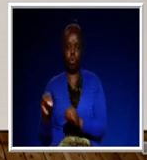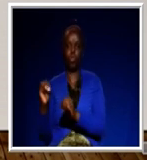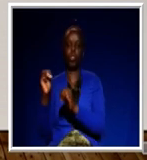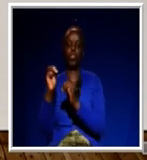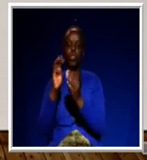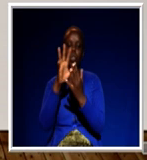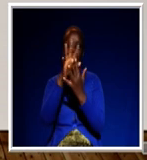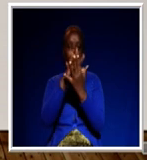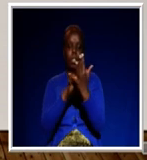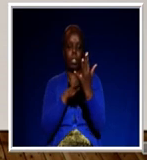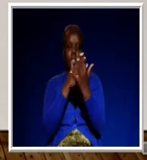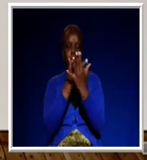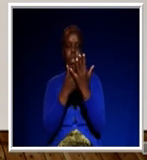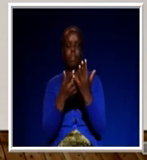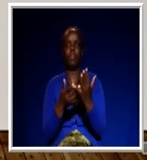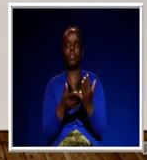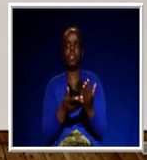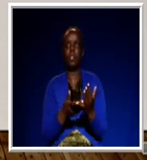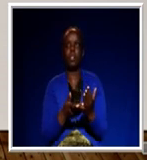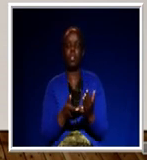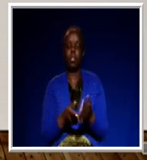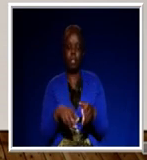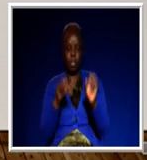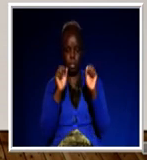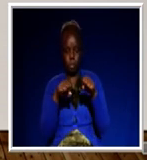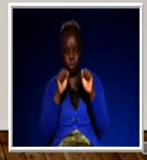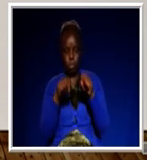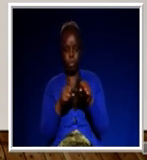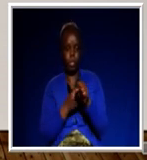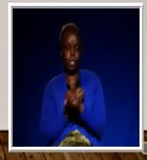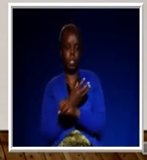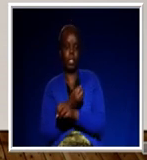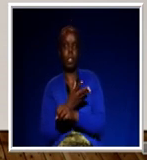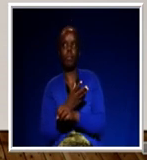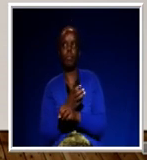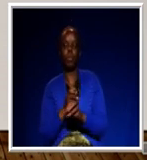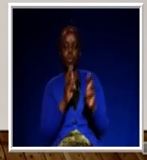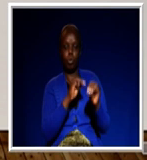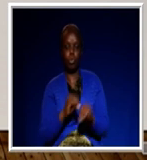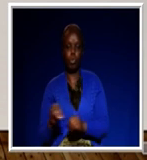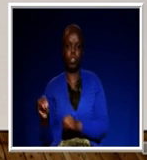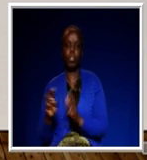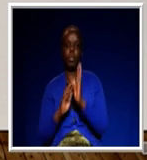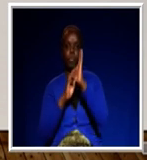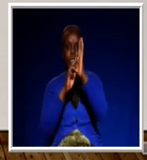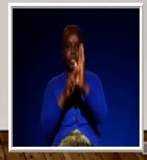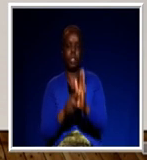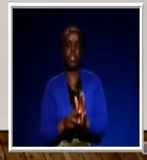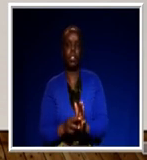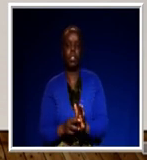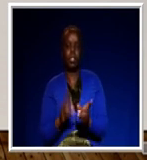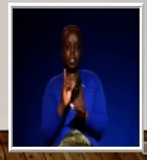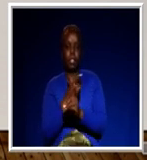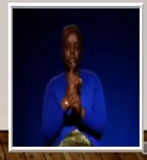the graphs that represents the motion. You should be able to describe motions represented by